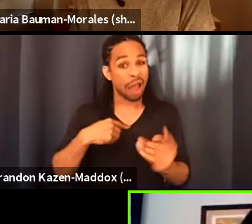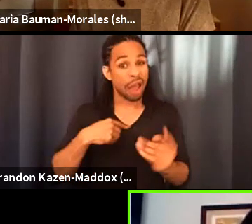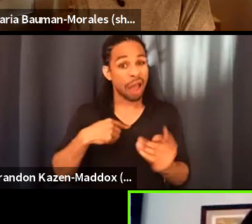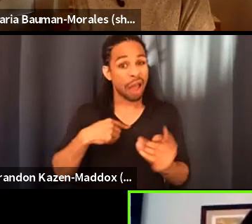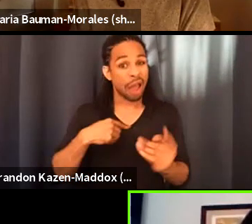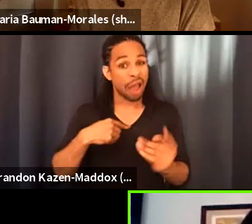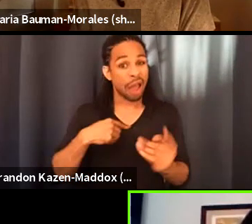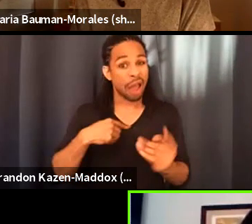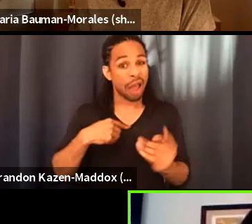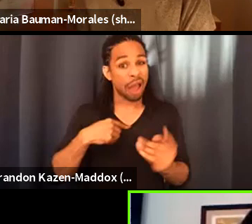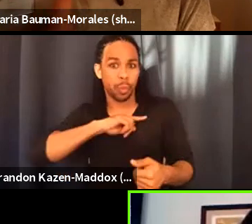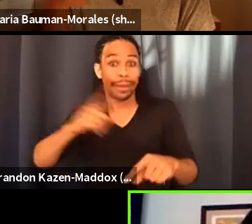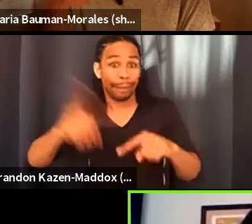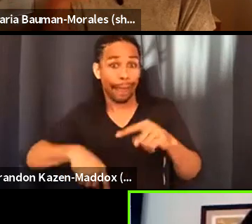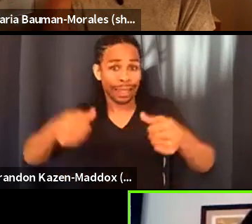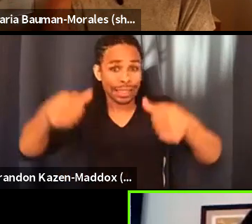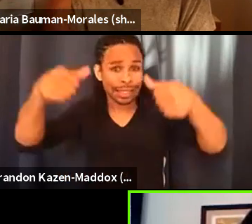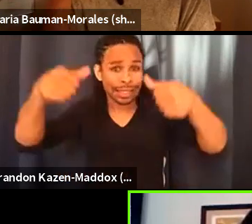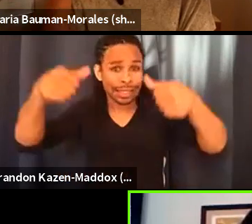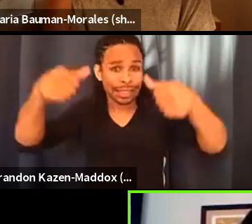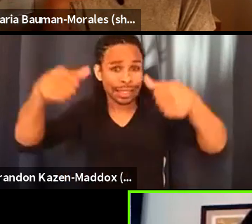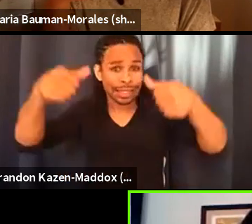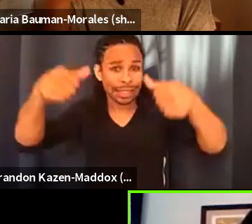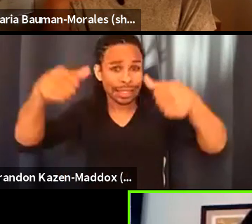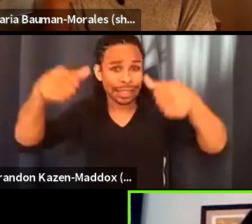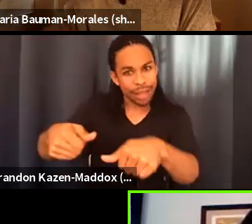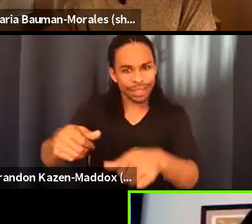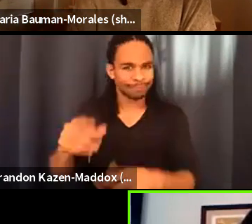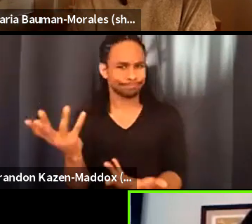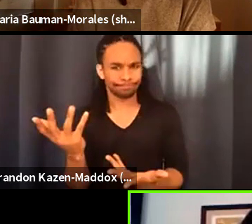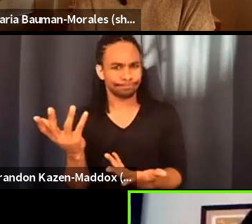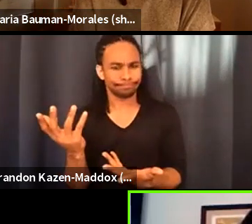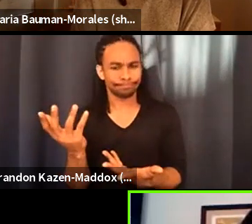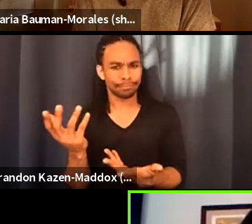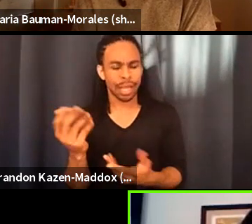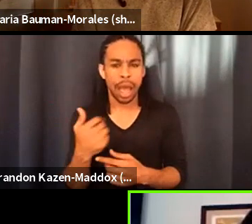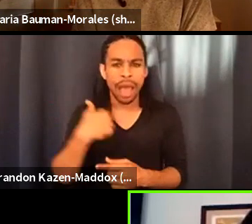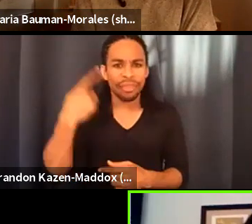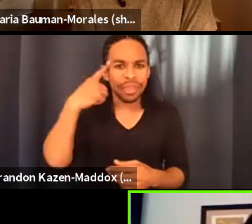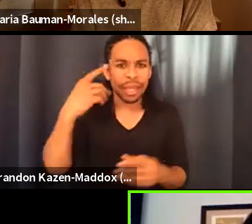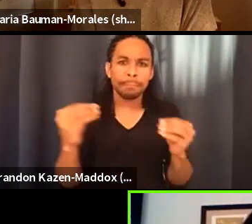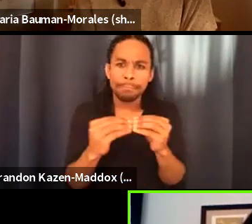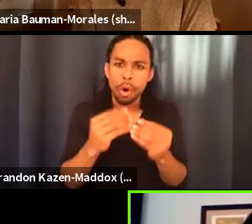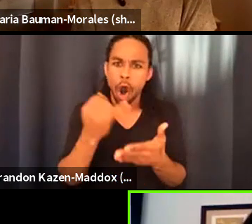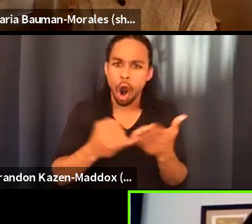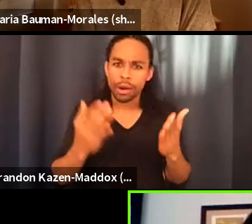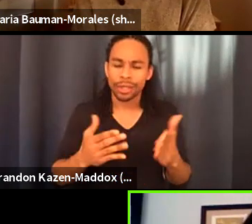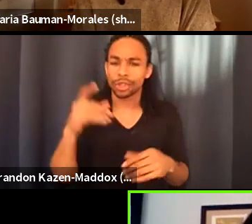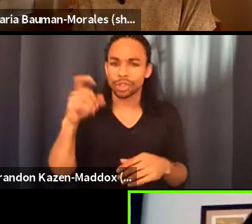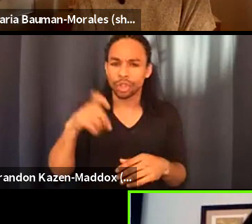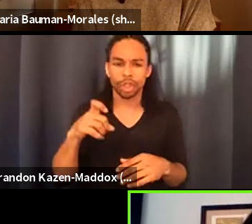I think more agents and artists should make it a condition.